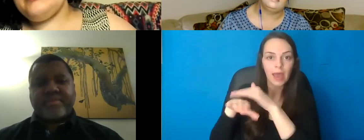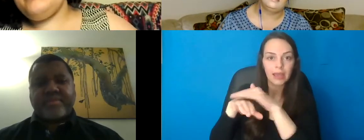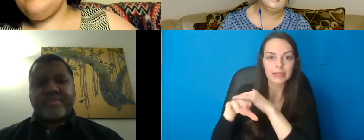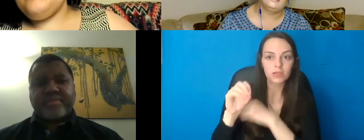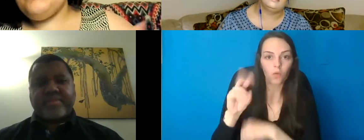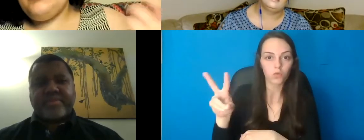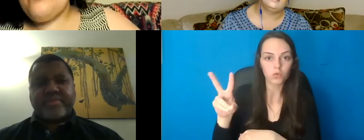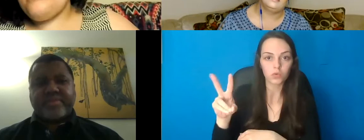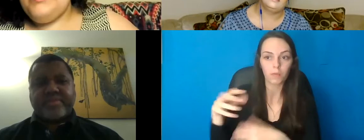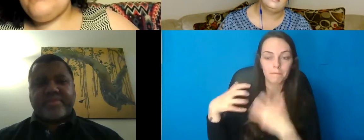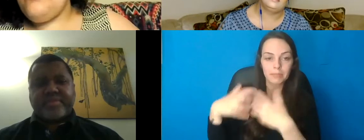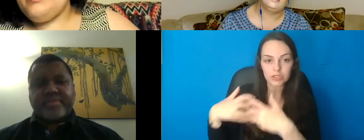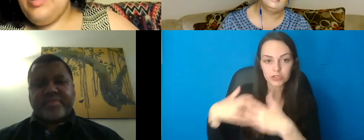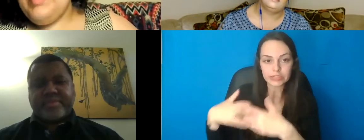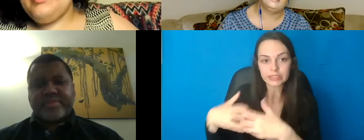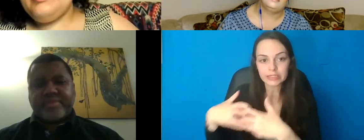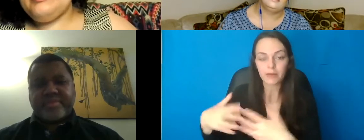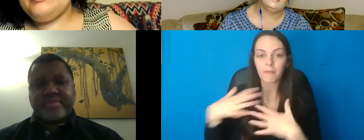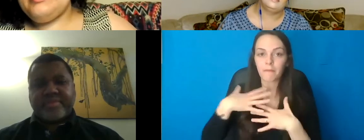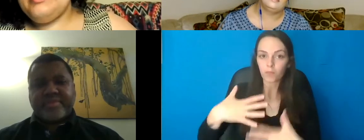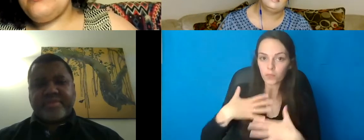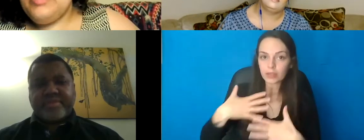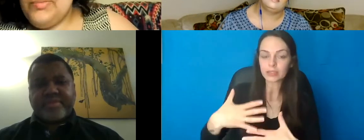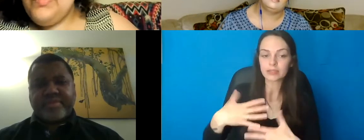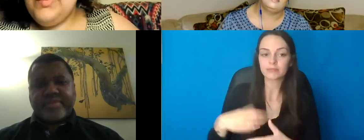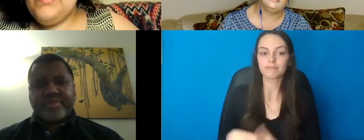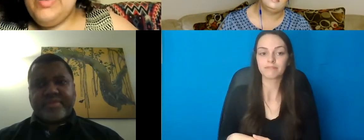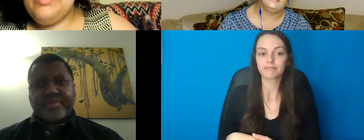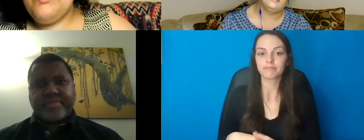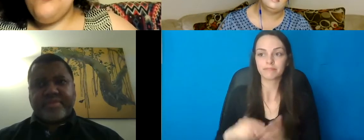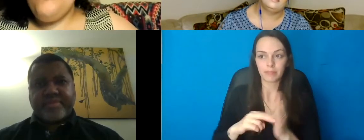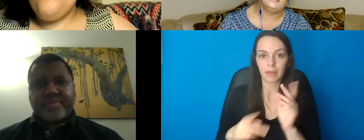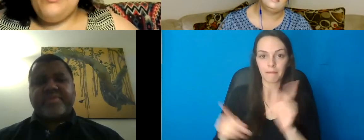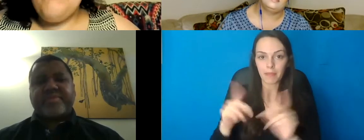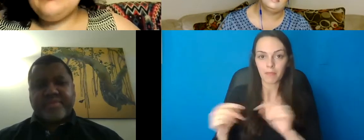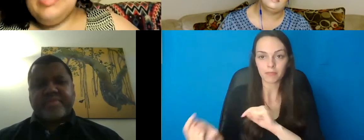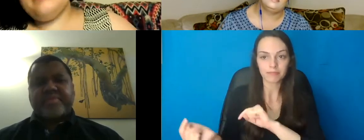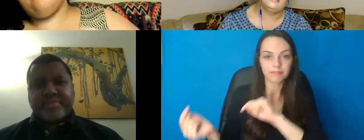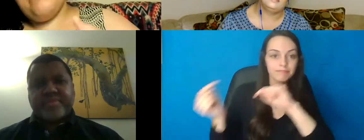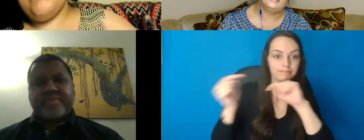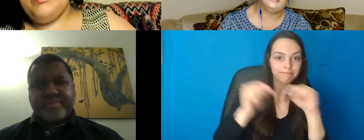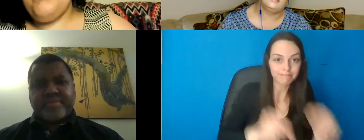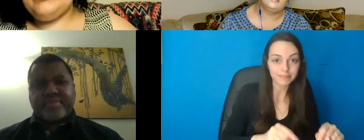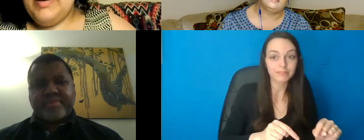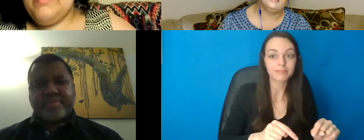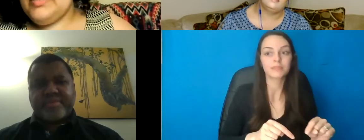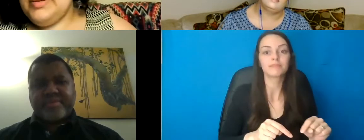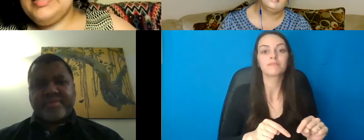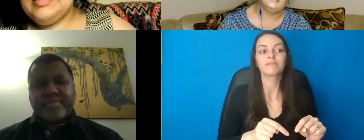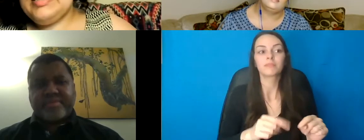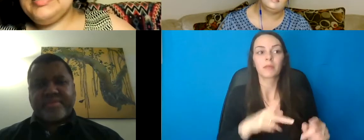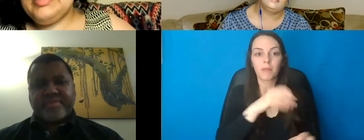devices, which meant other people who had come in, predominantly people of color, were having it taken away from them as a part